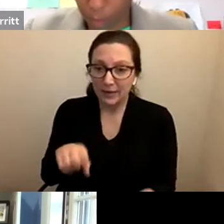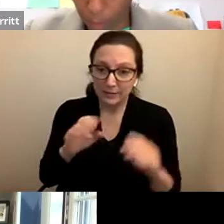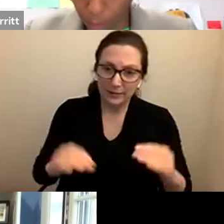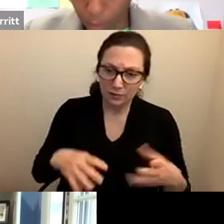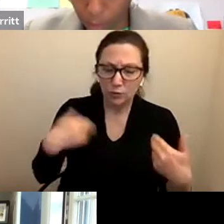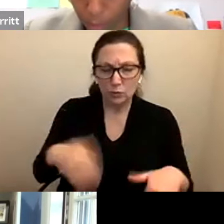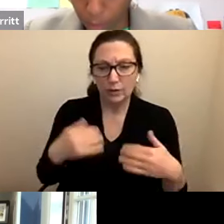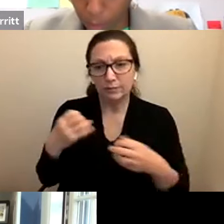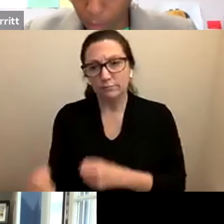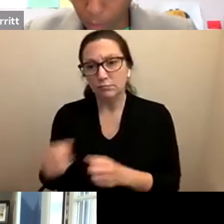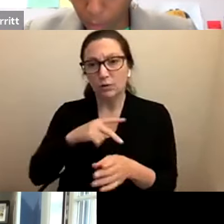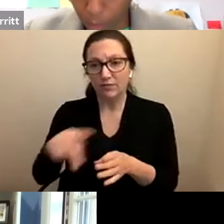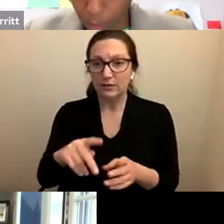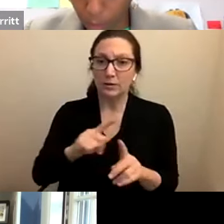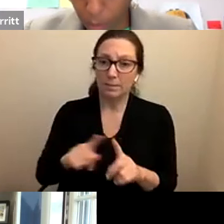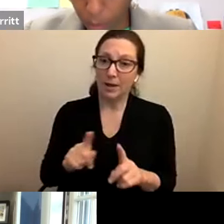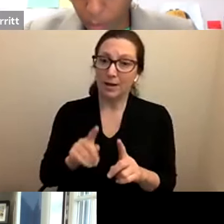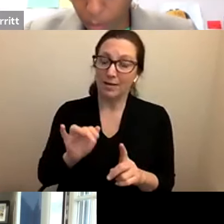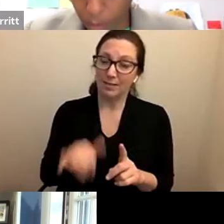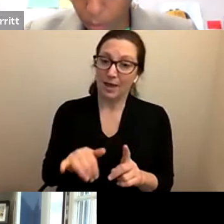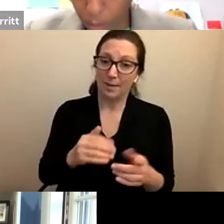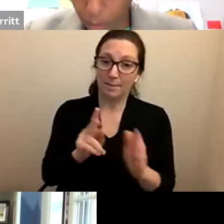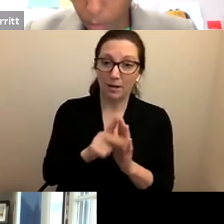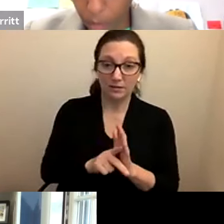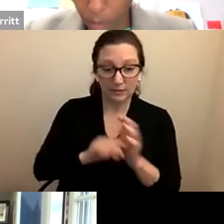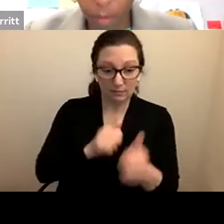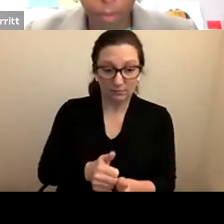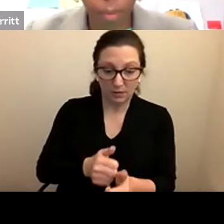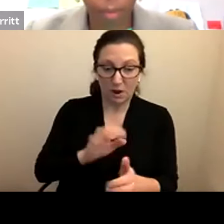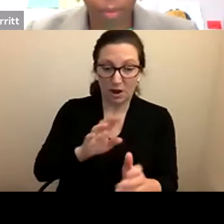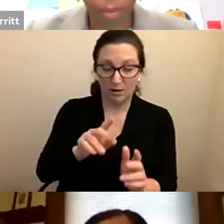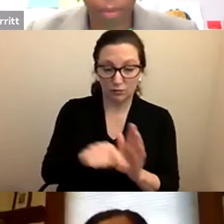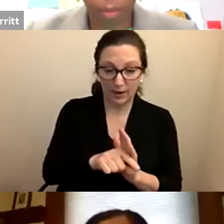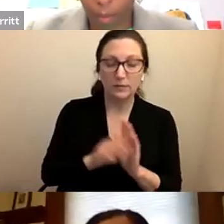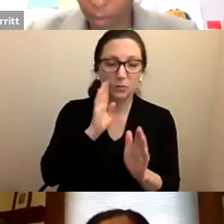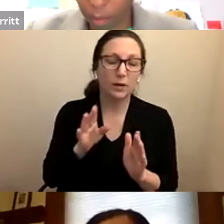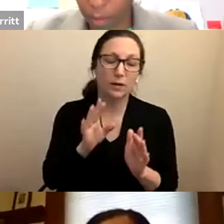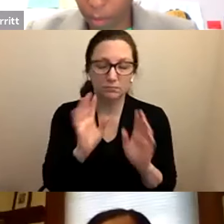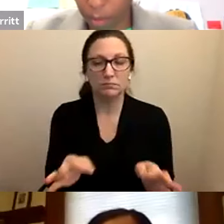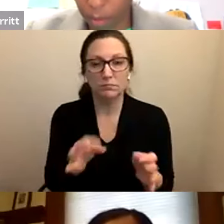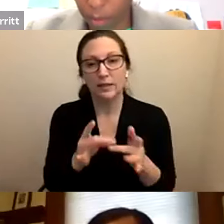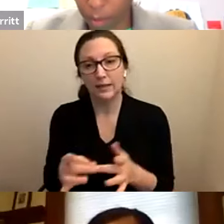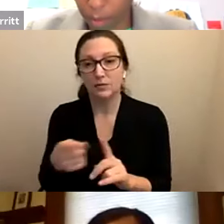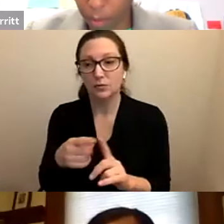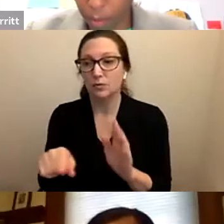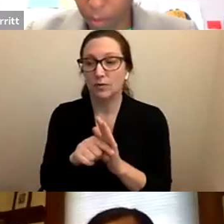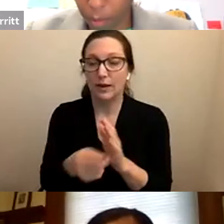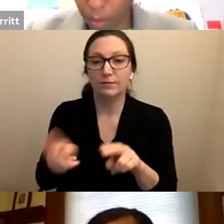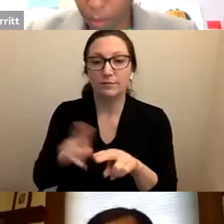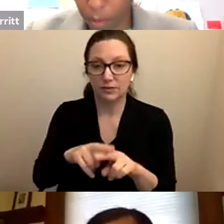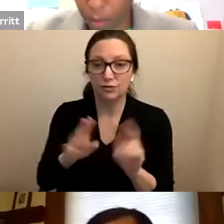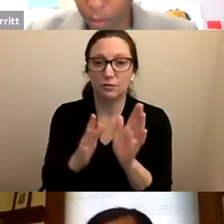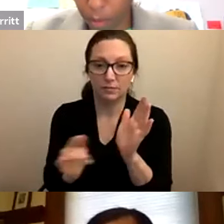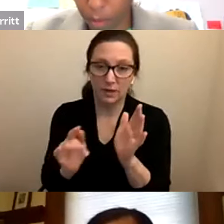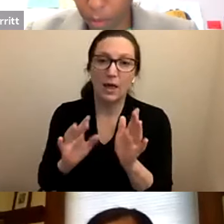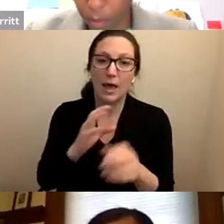met, I think an assignment policy based even mostly on grades will invariably lead to grade inflation, and over time will make the admissions policy